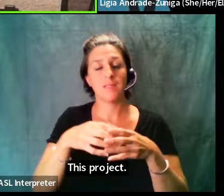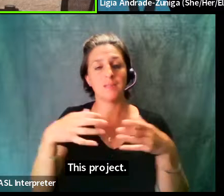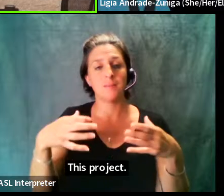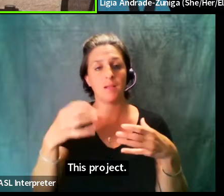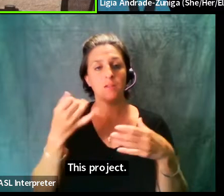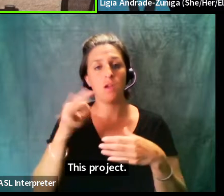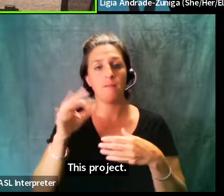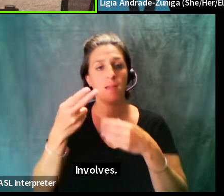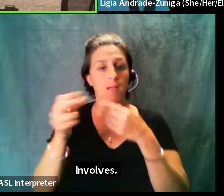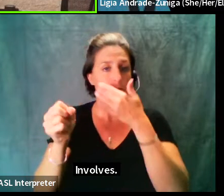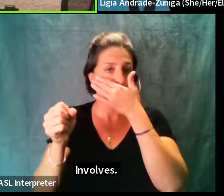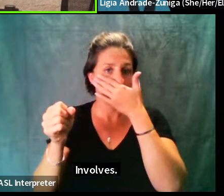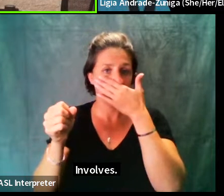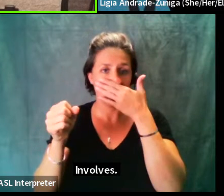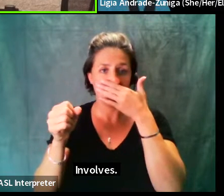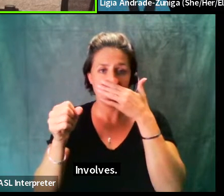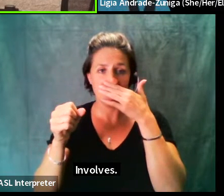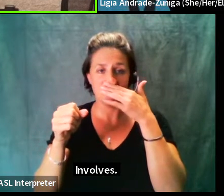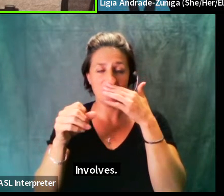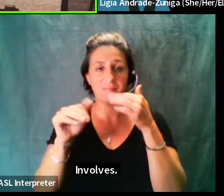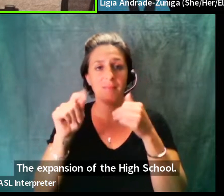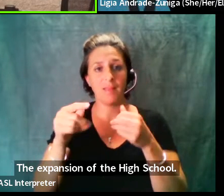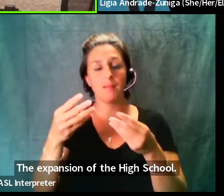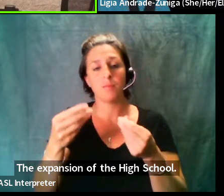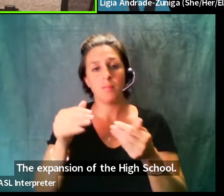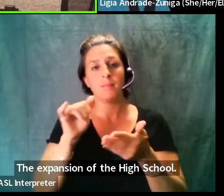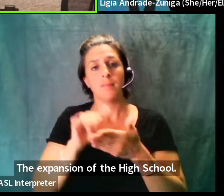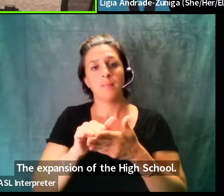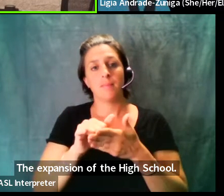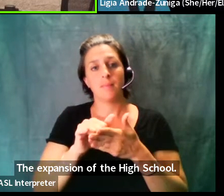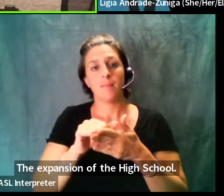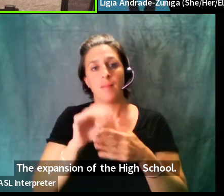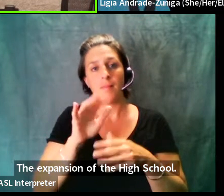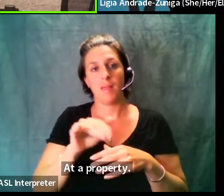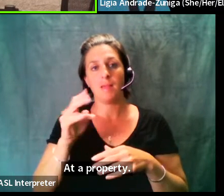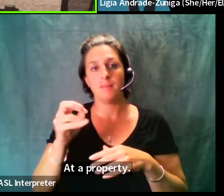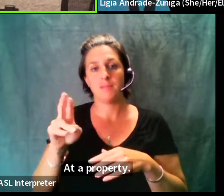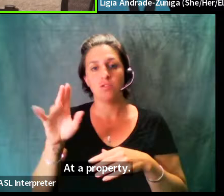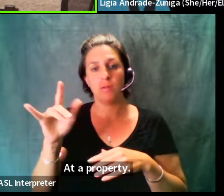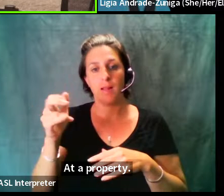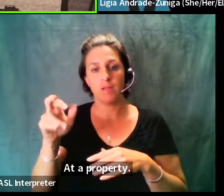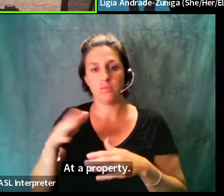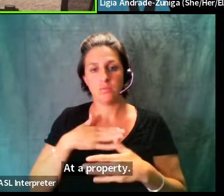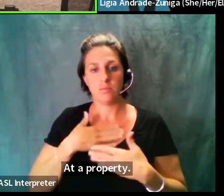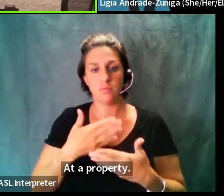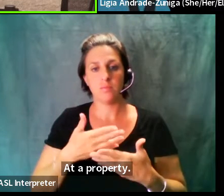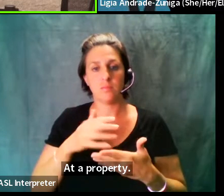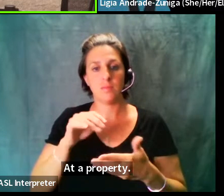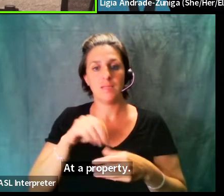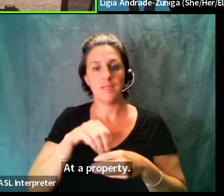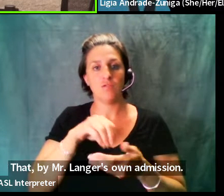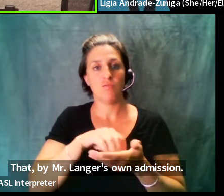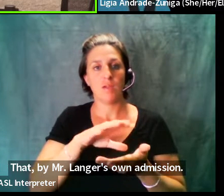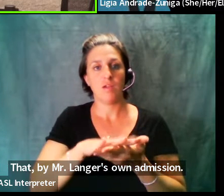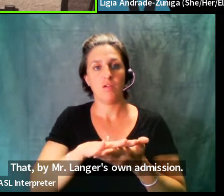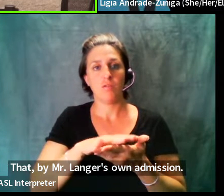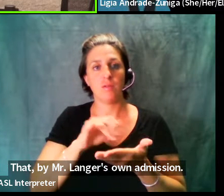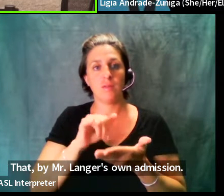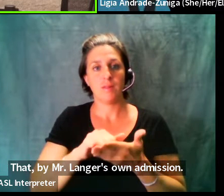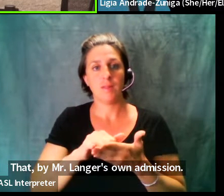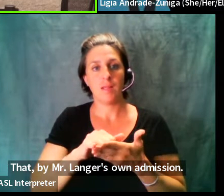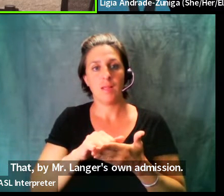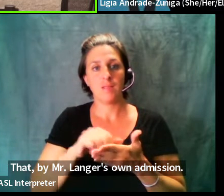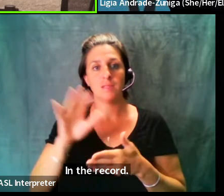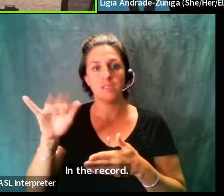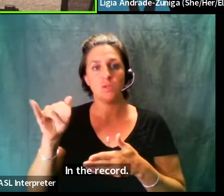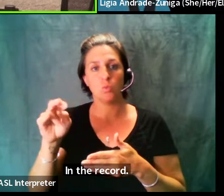high school at a property that, by Mr. Leininger's own admission in the record, and that's his June